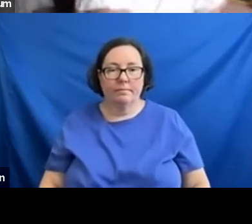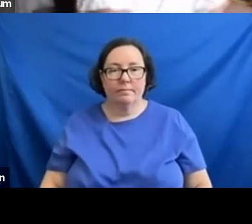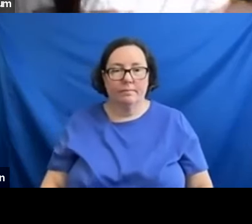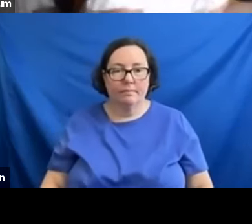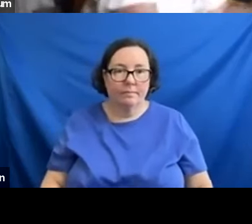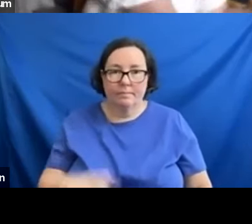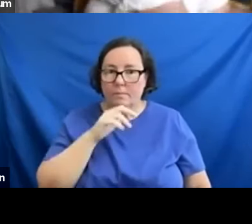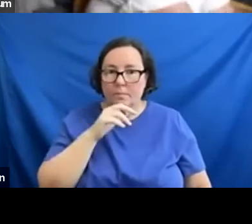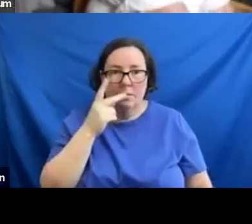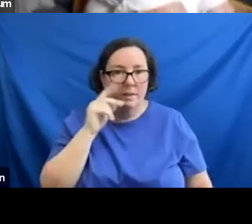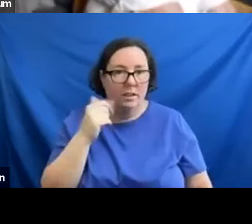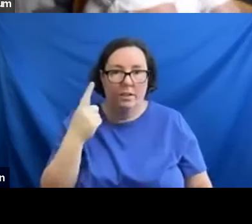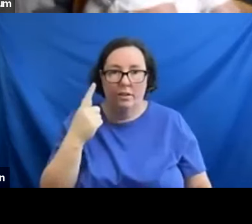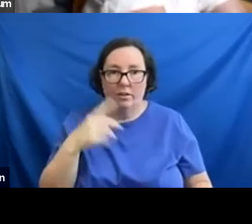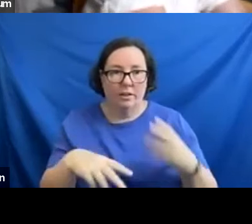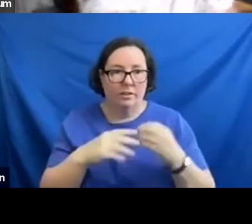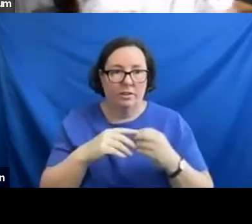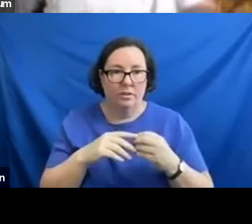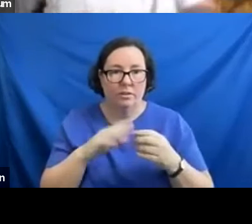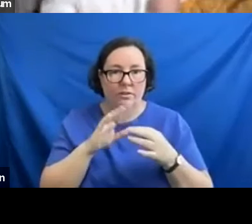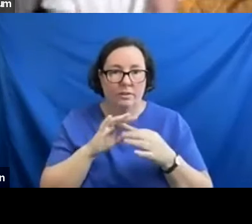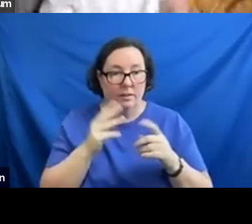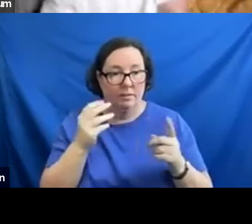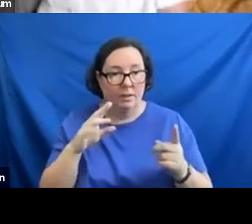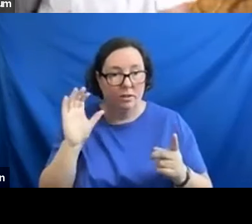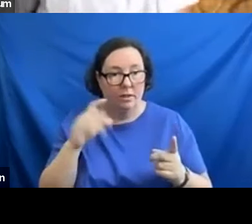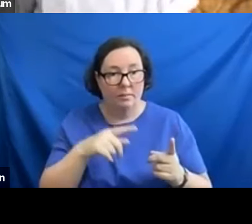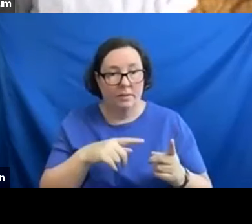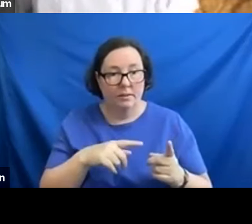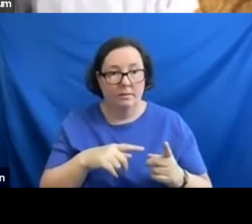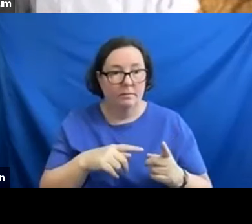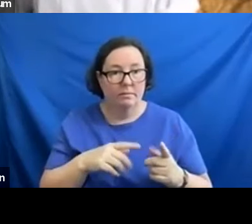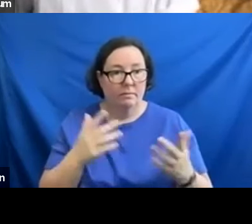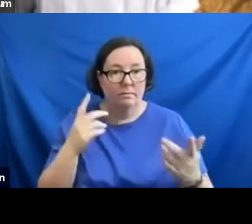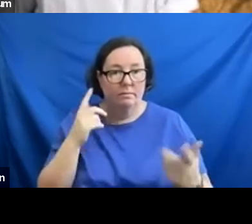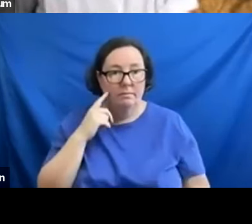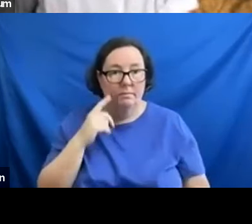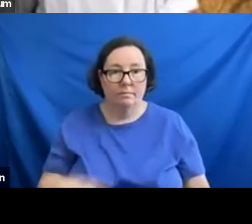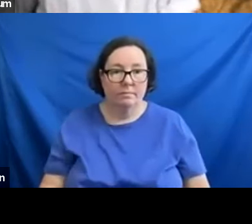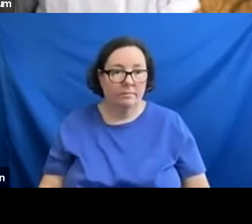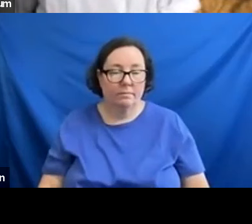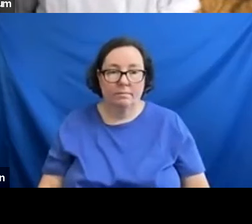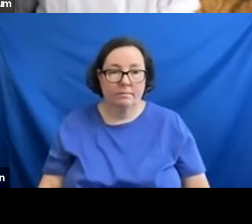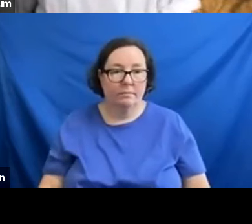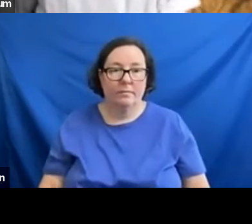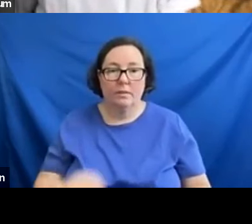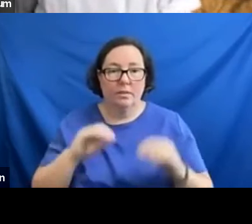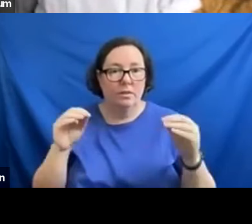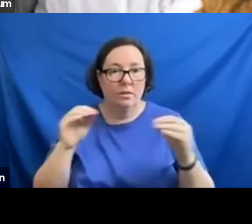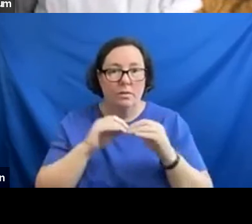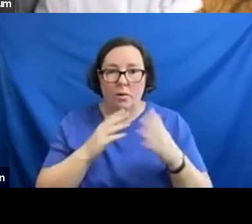I don't see any additionals at this, Mr. Contempasis. Okay, I don't see any additional hands